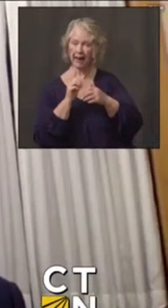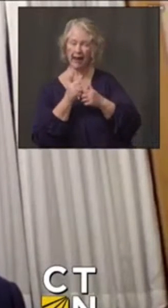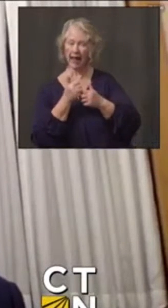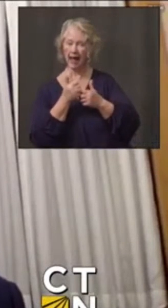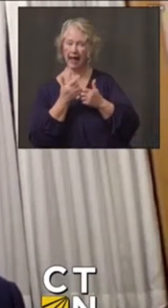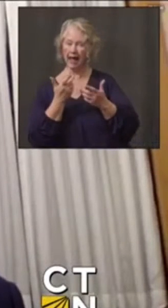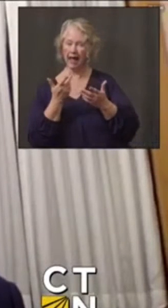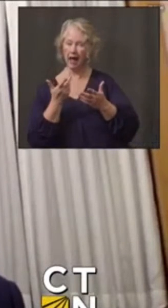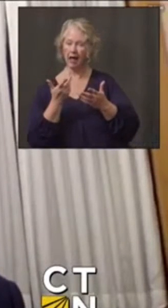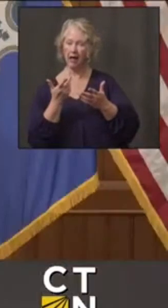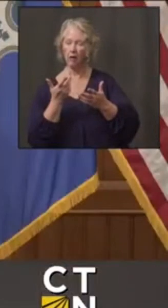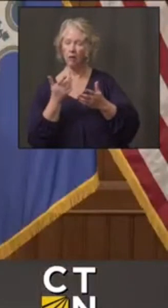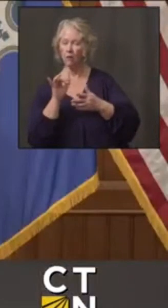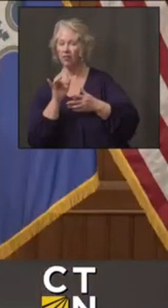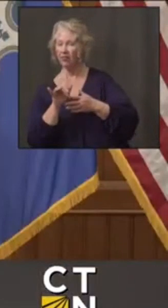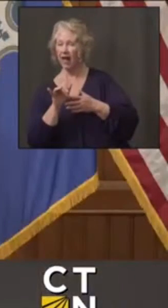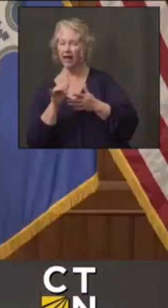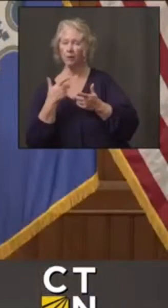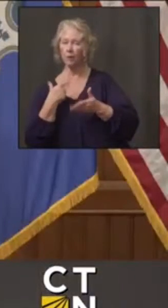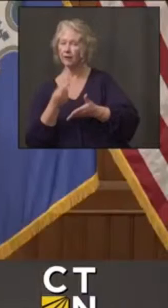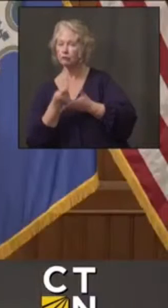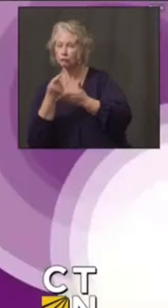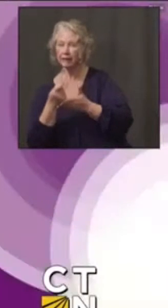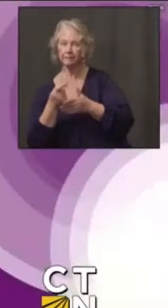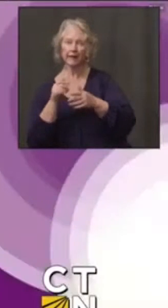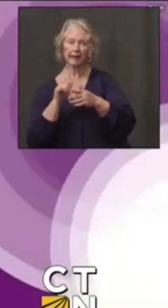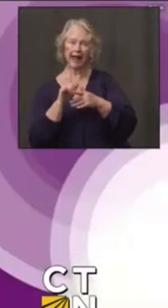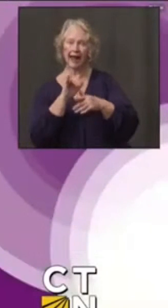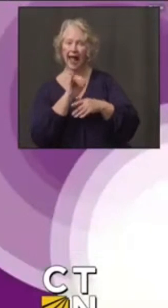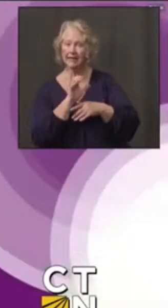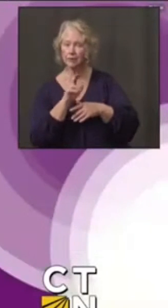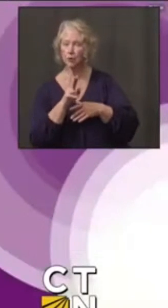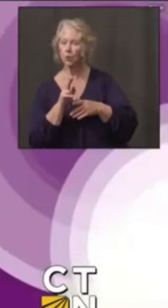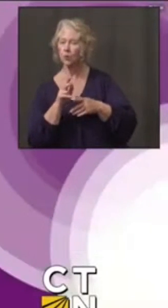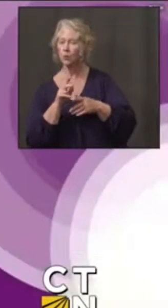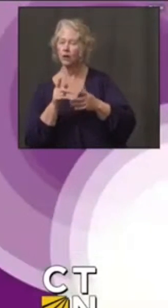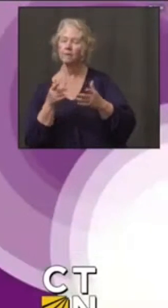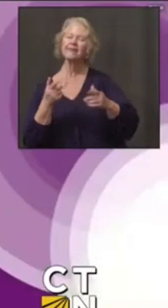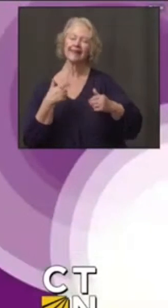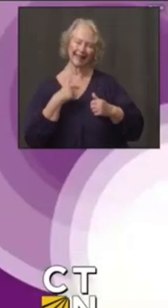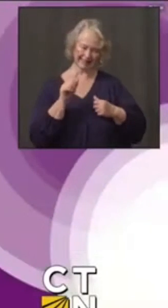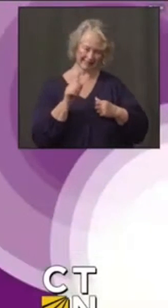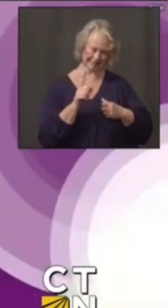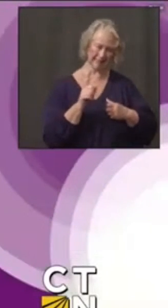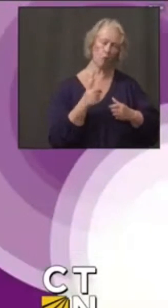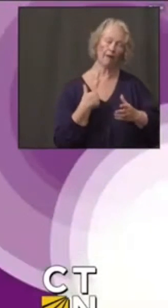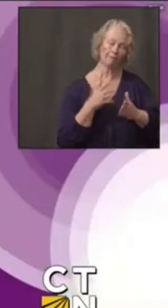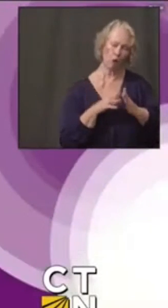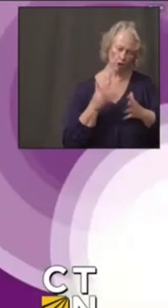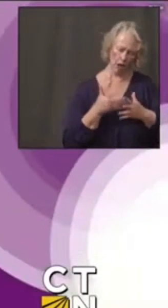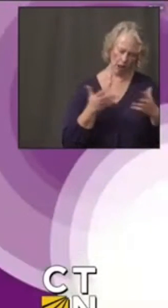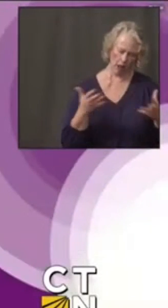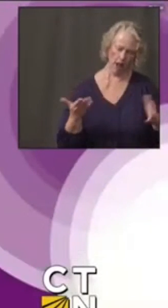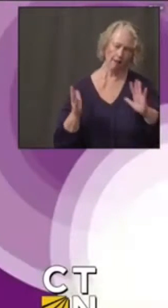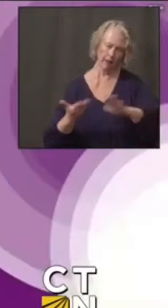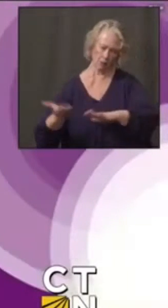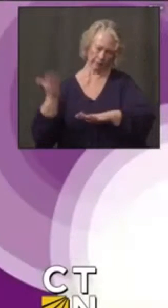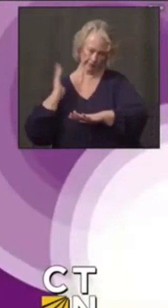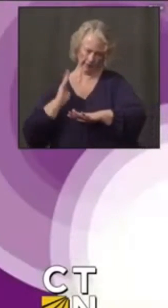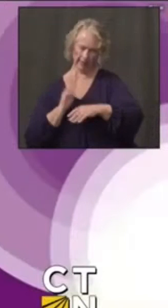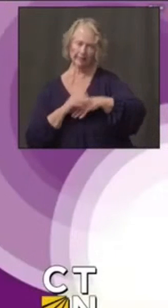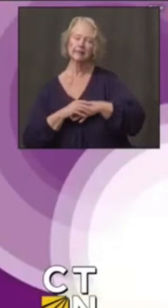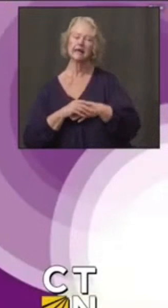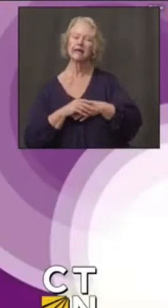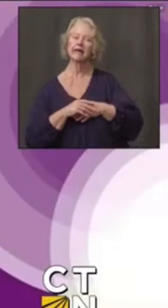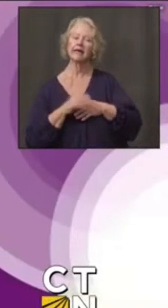for ICU beds. Yeah, so the good news is that we learned a lot from our first time around. There were hospitals in the